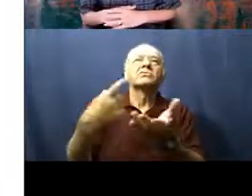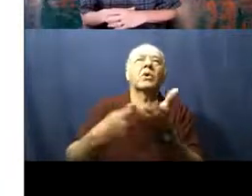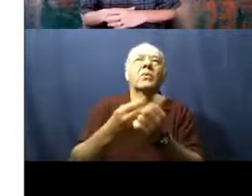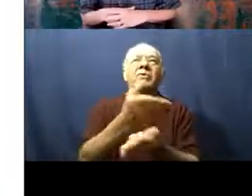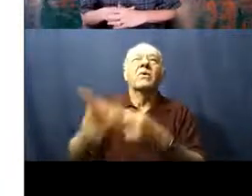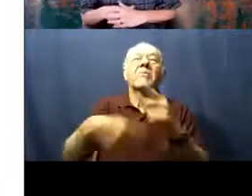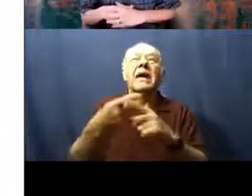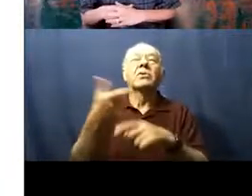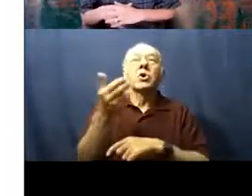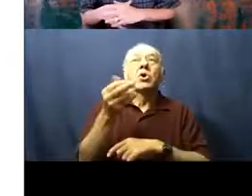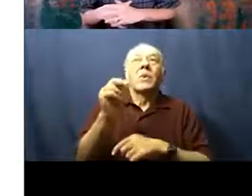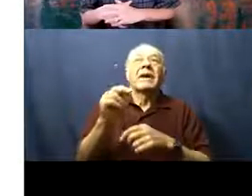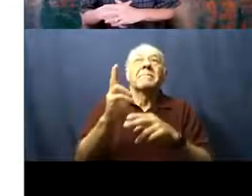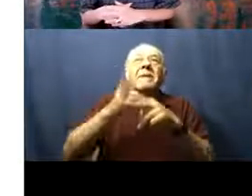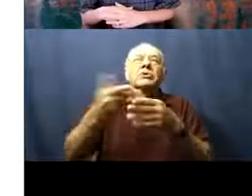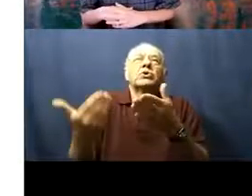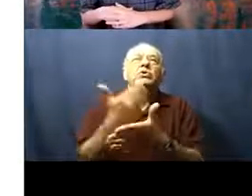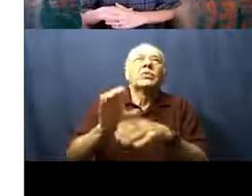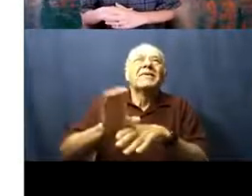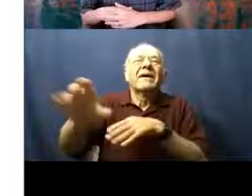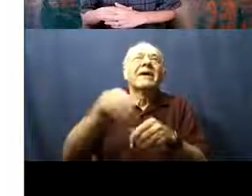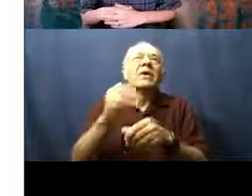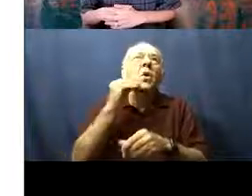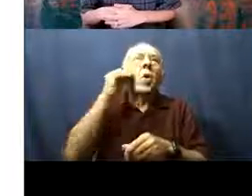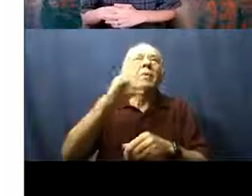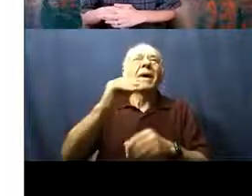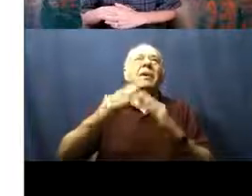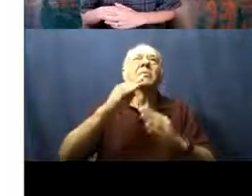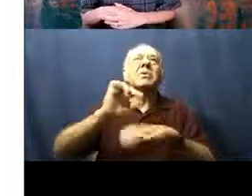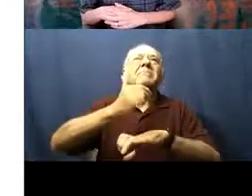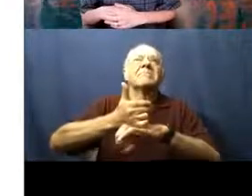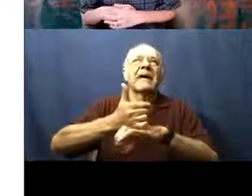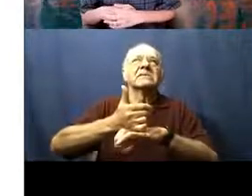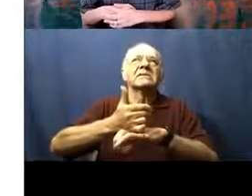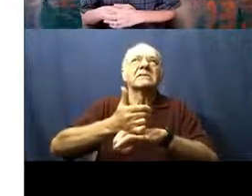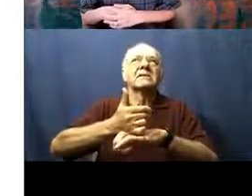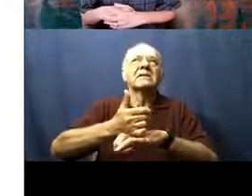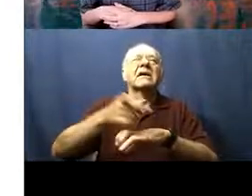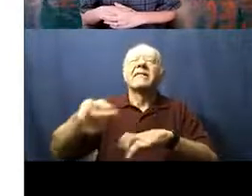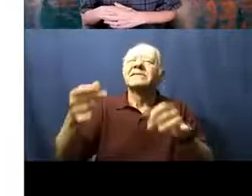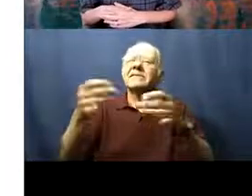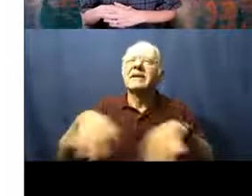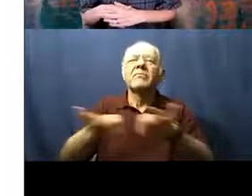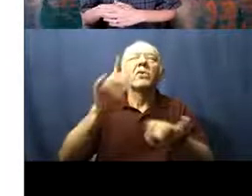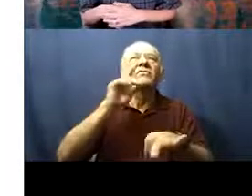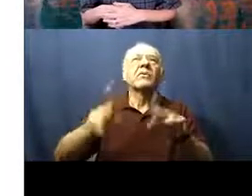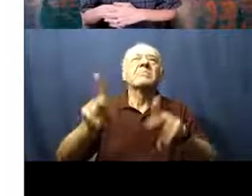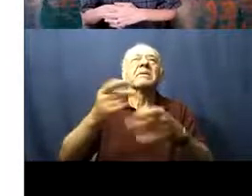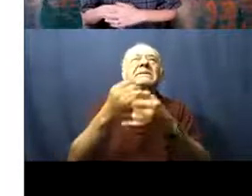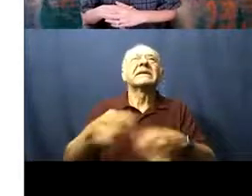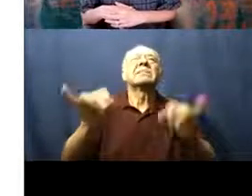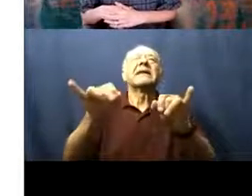mentioned, new investment in home and community-based services, really important to independence for people